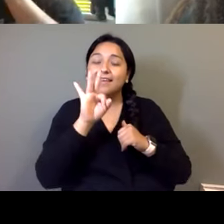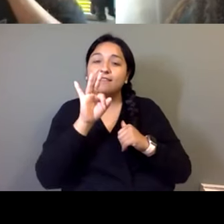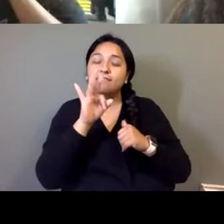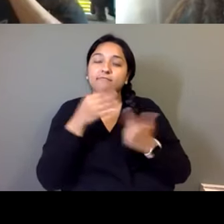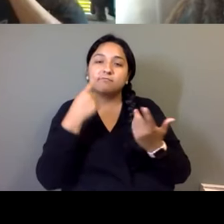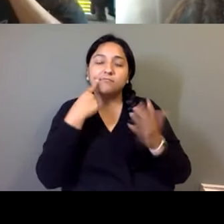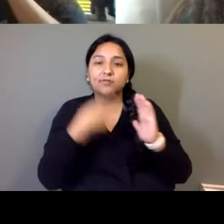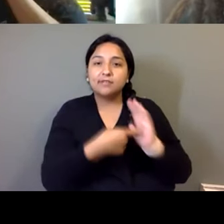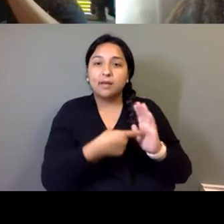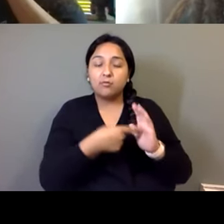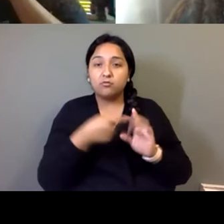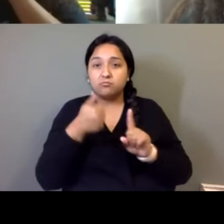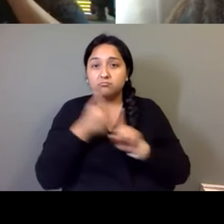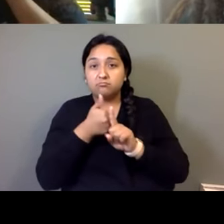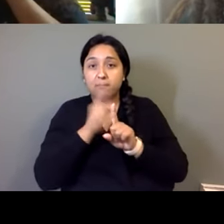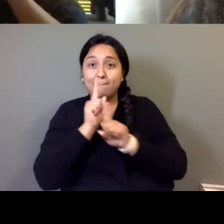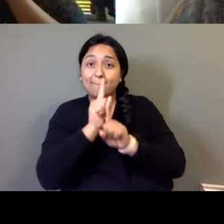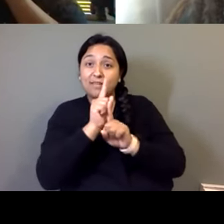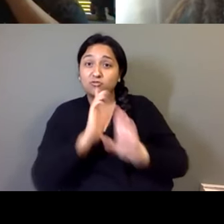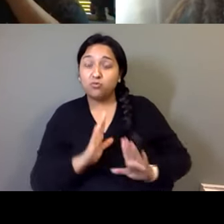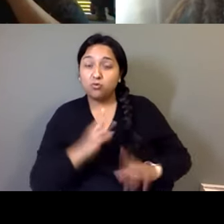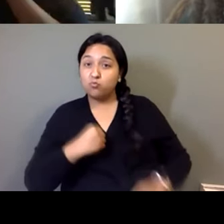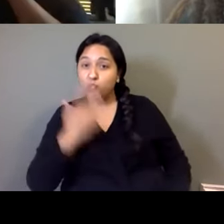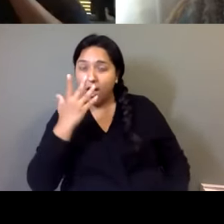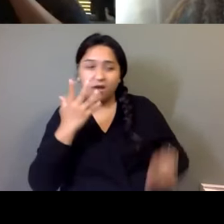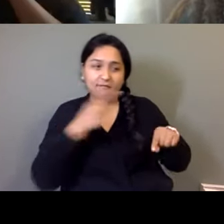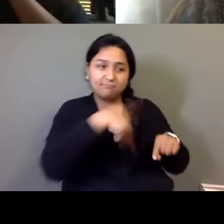because you're white, you know,